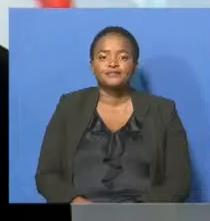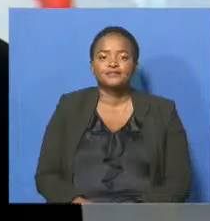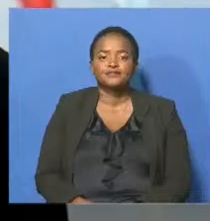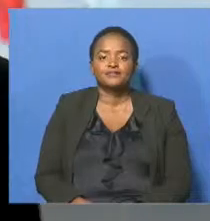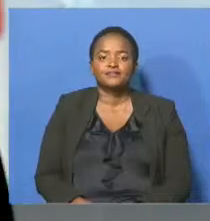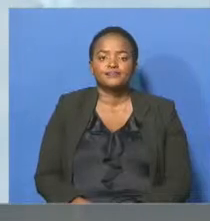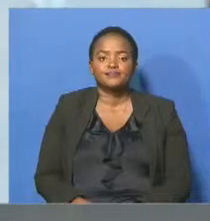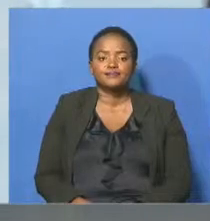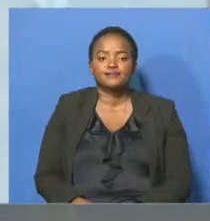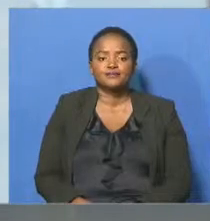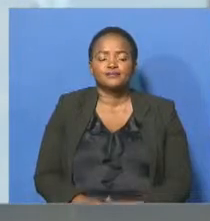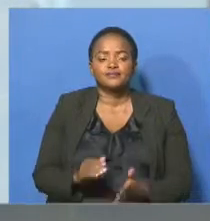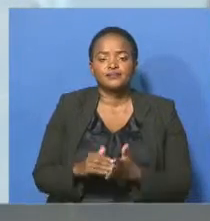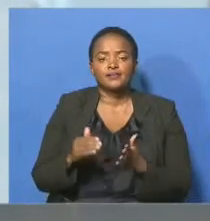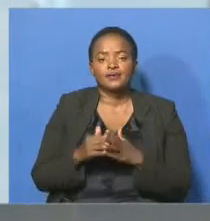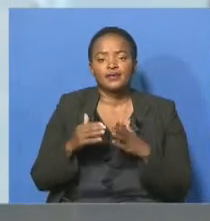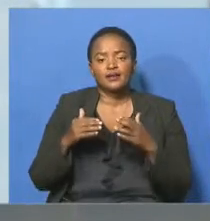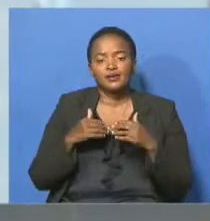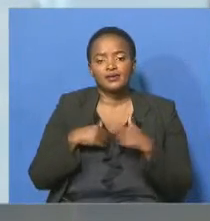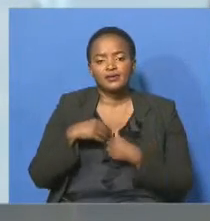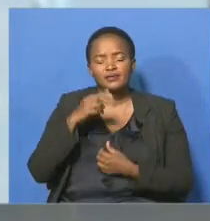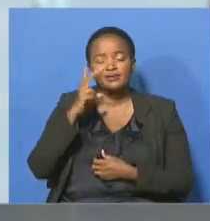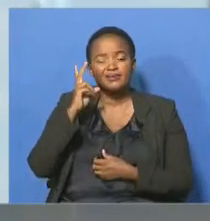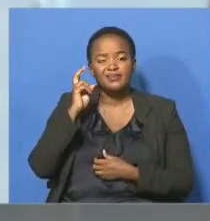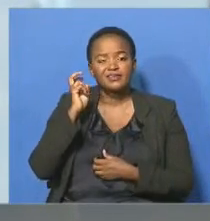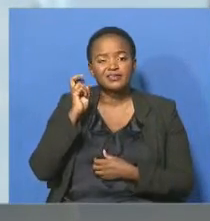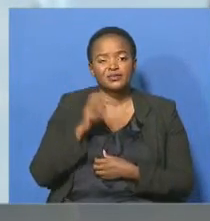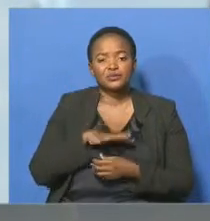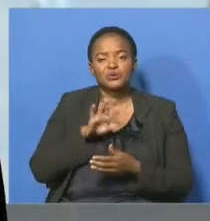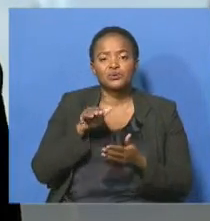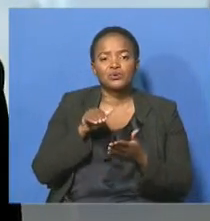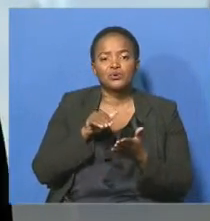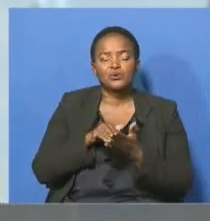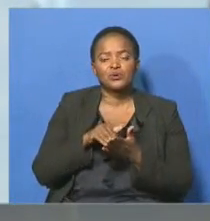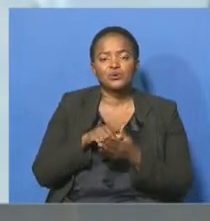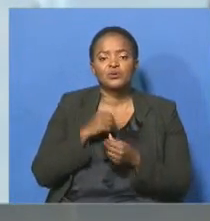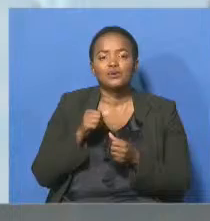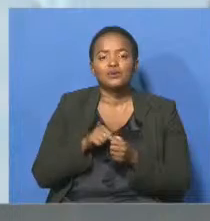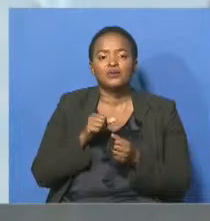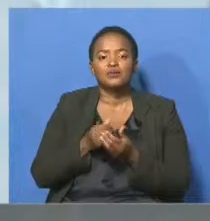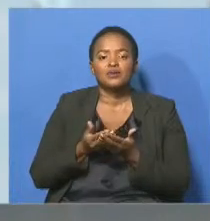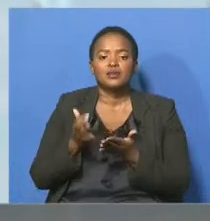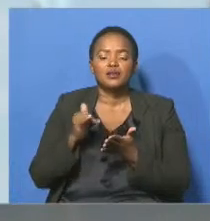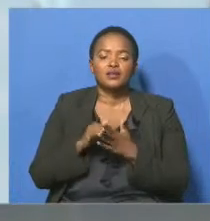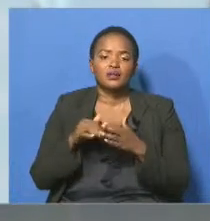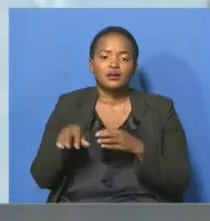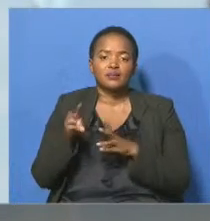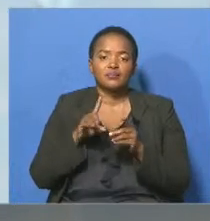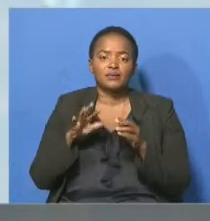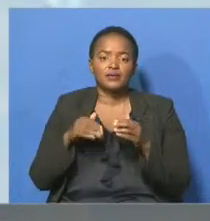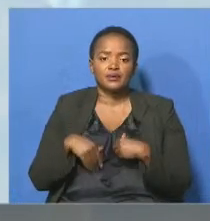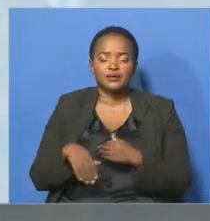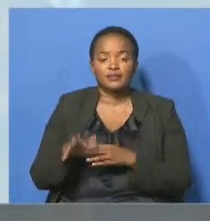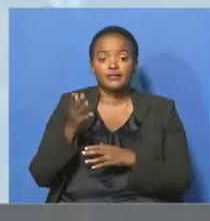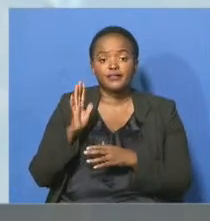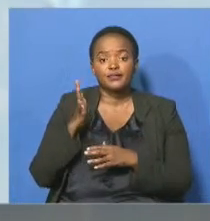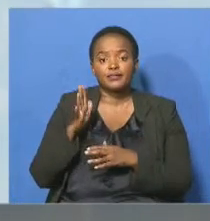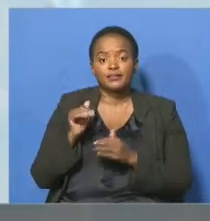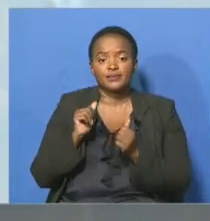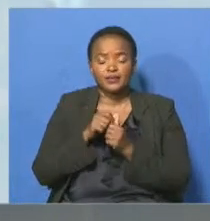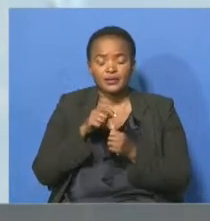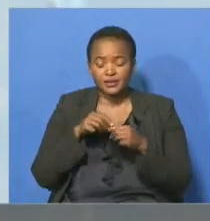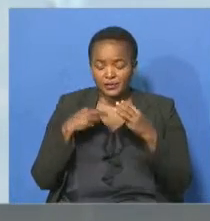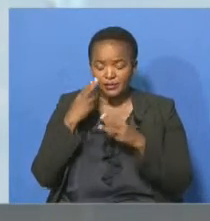mme ke utlwile dintlha tsotlhe tse botsadi bontseng bo supa ka